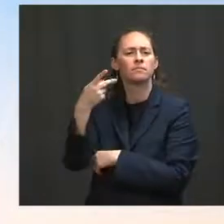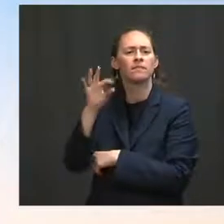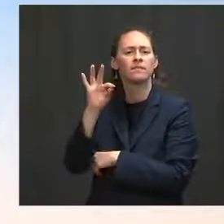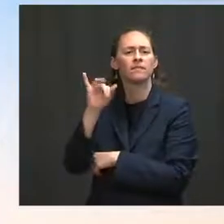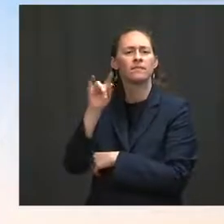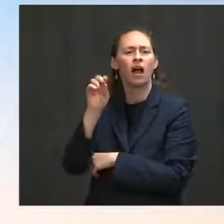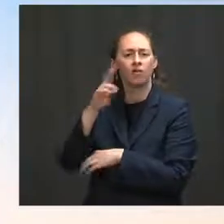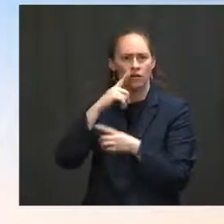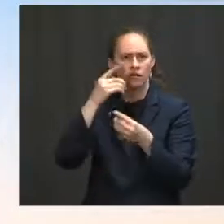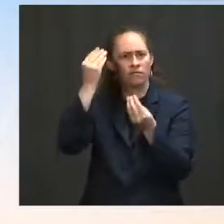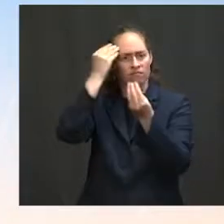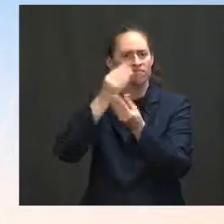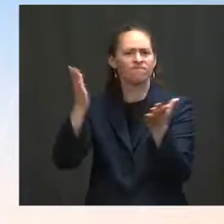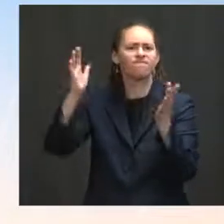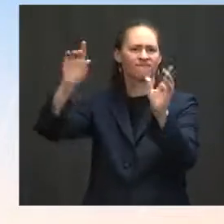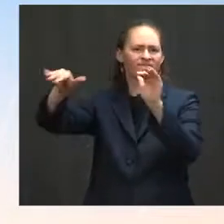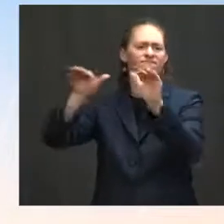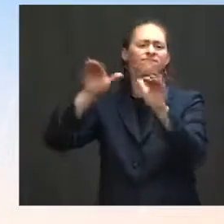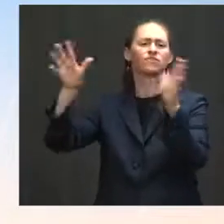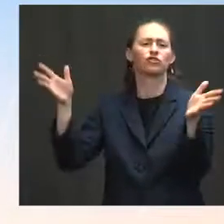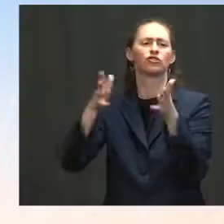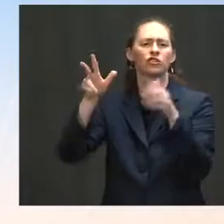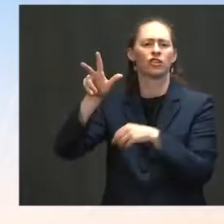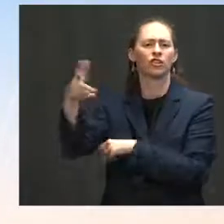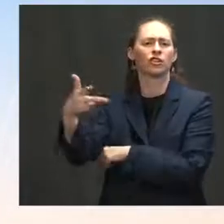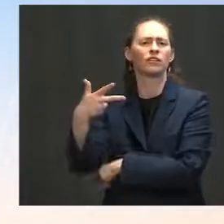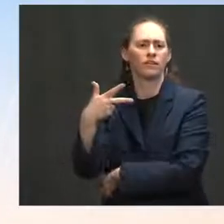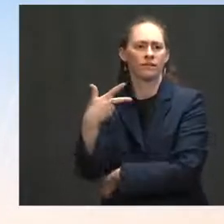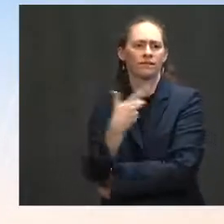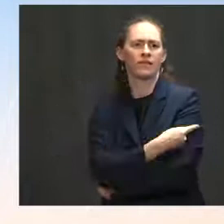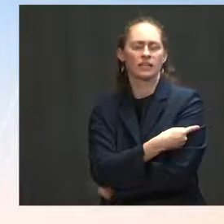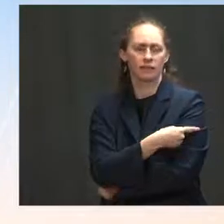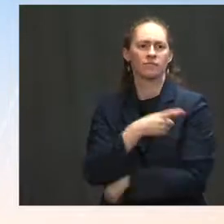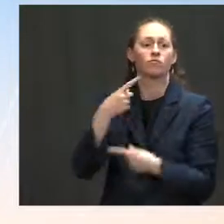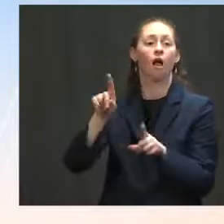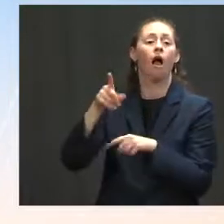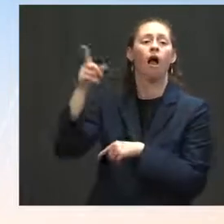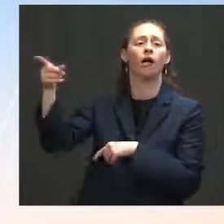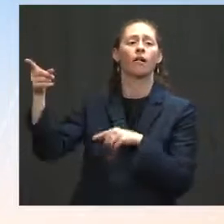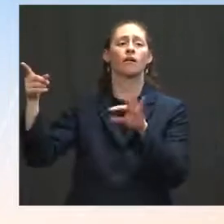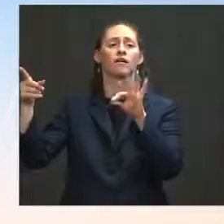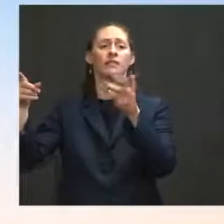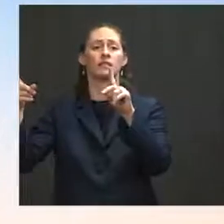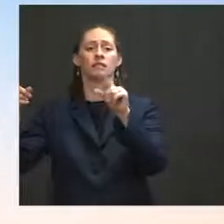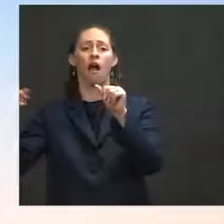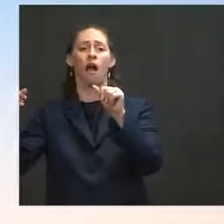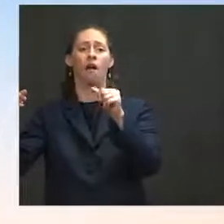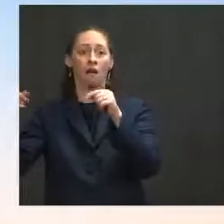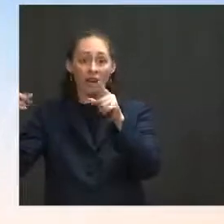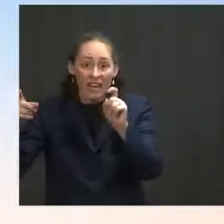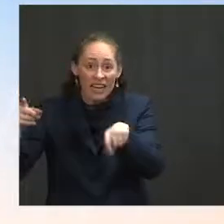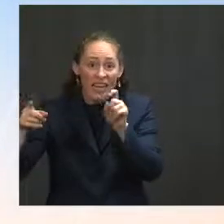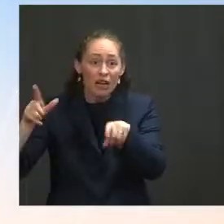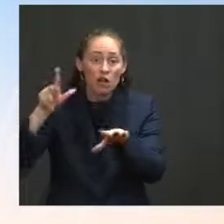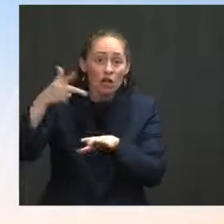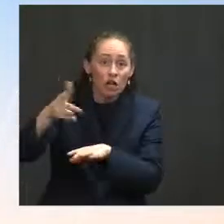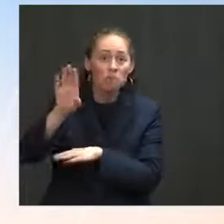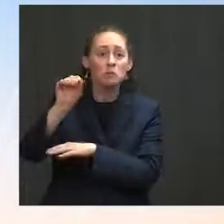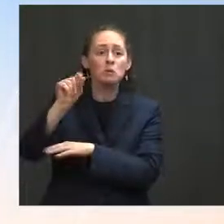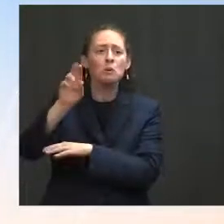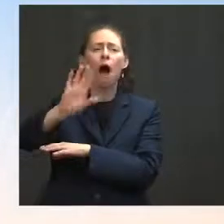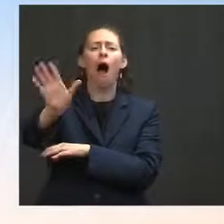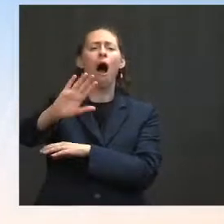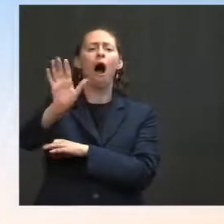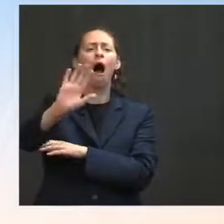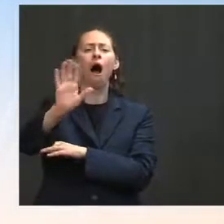regulators. CDC, FDA said at this time you don't need a booster to be considered vaccinated. But what's the timeline that you guys are